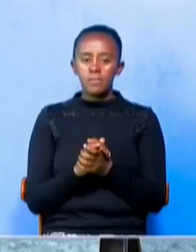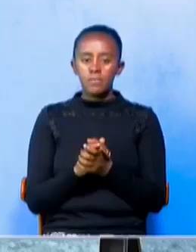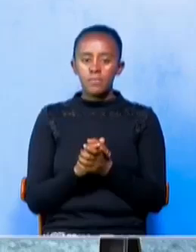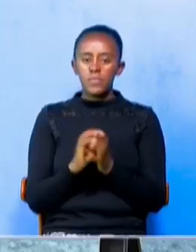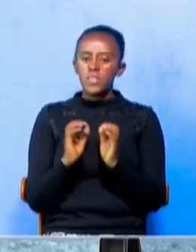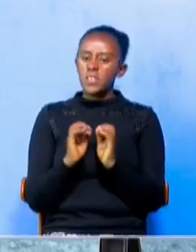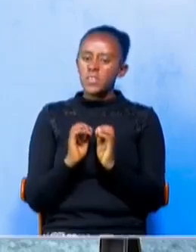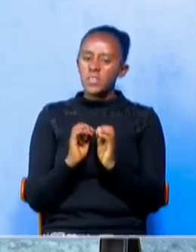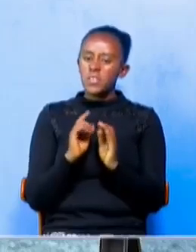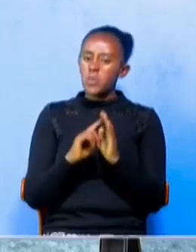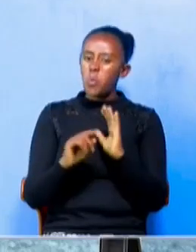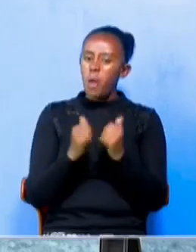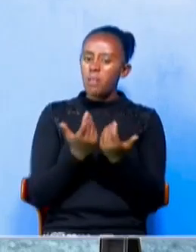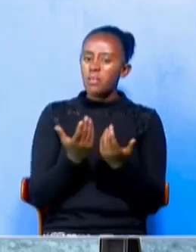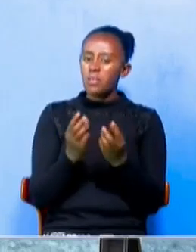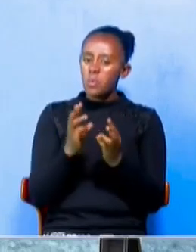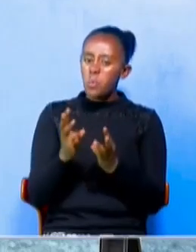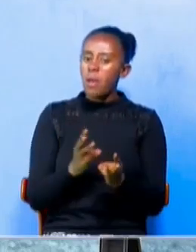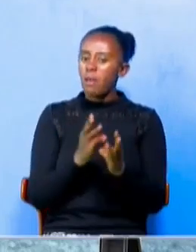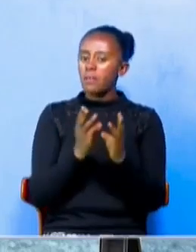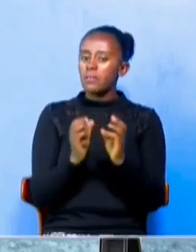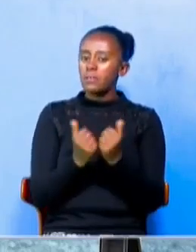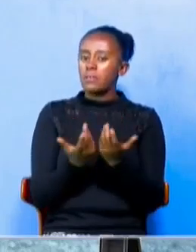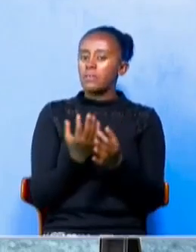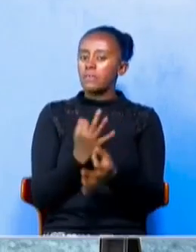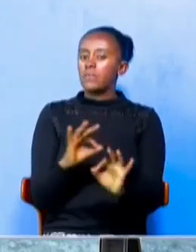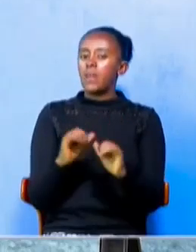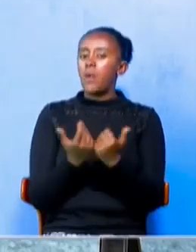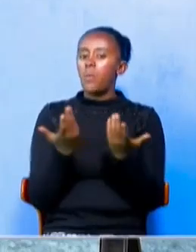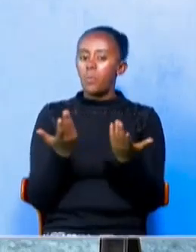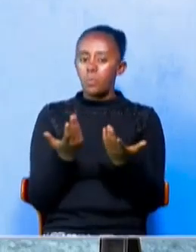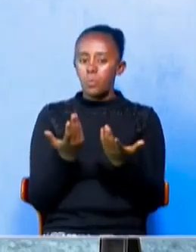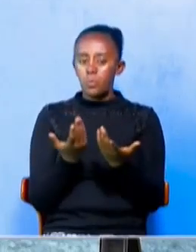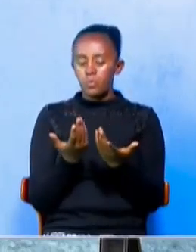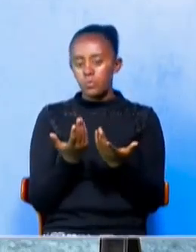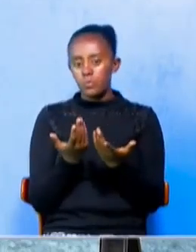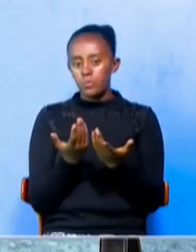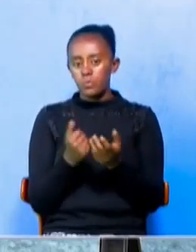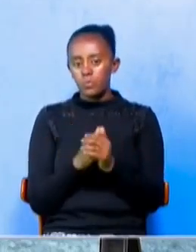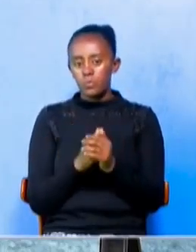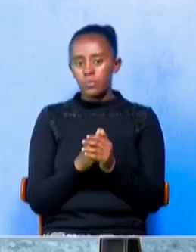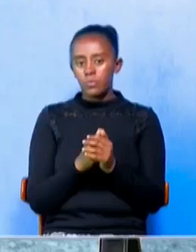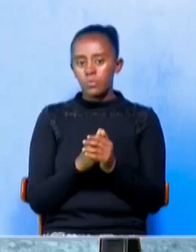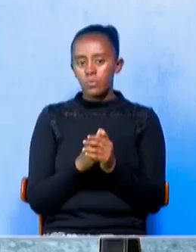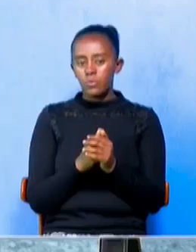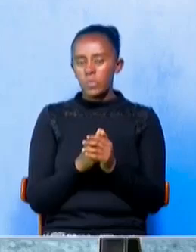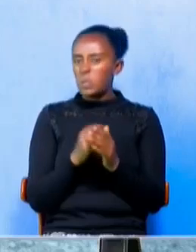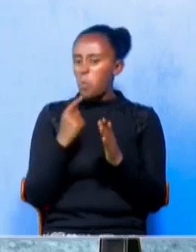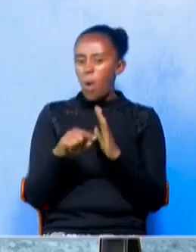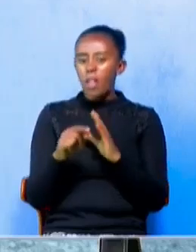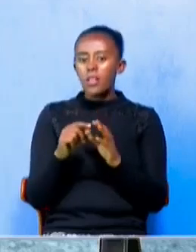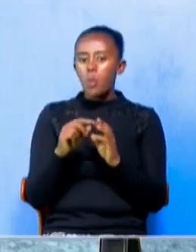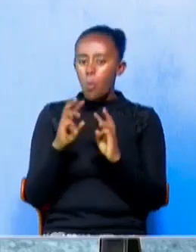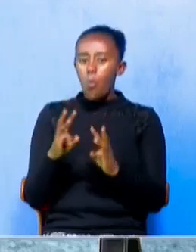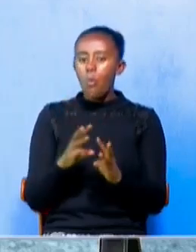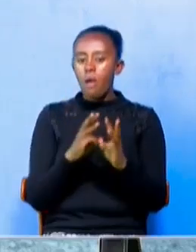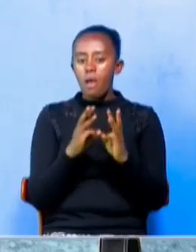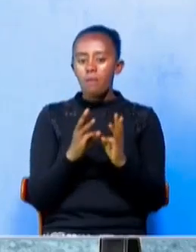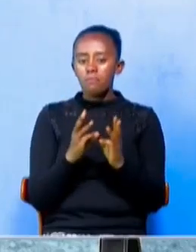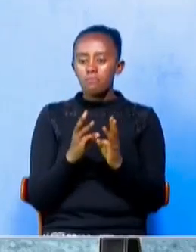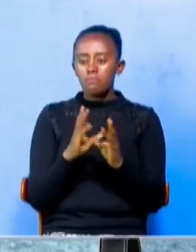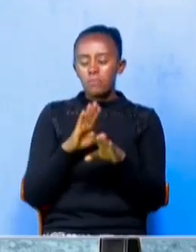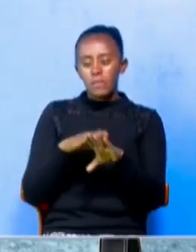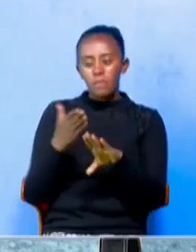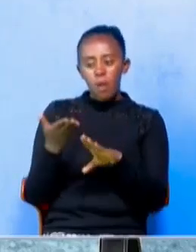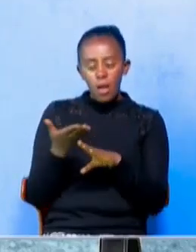make your interviewee to be free? Yeah. In what way? You may invite